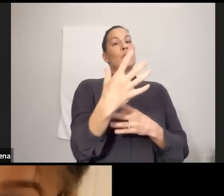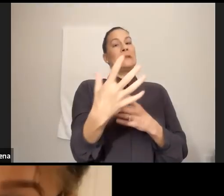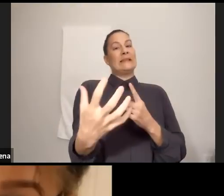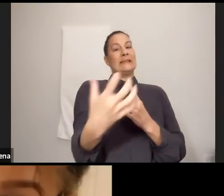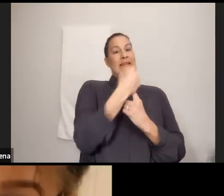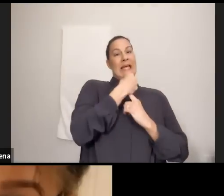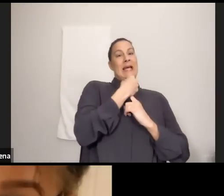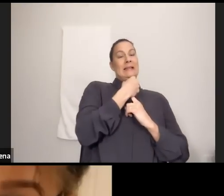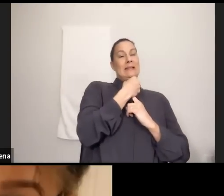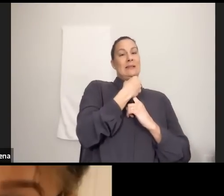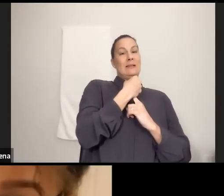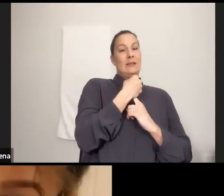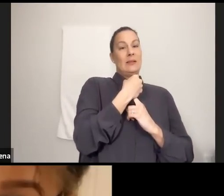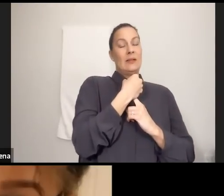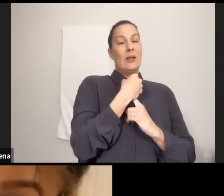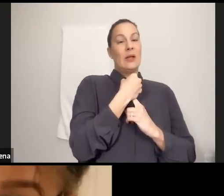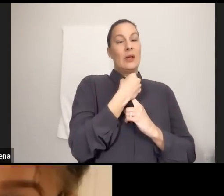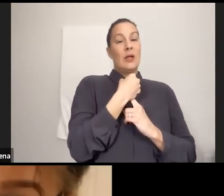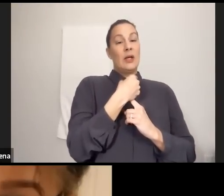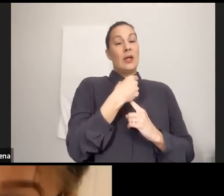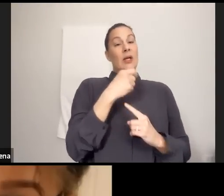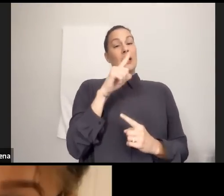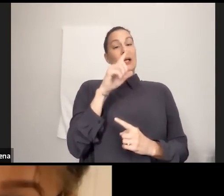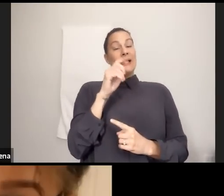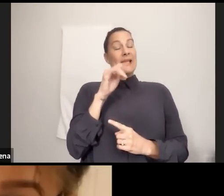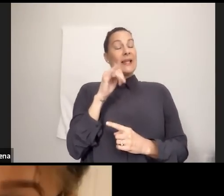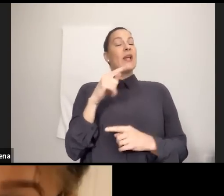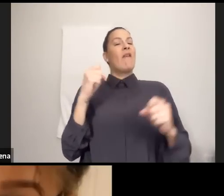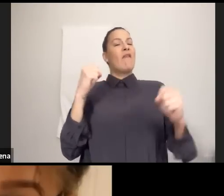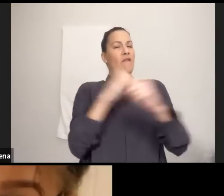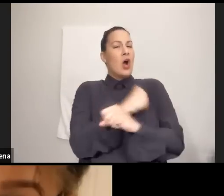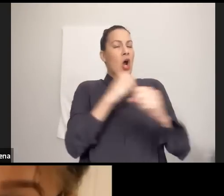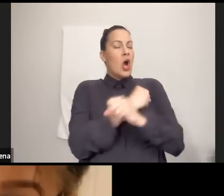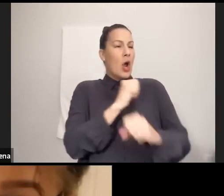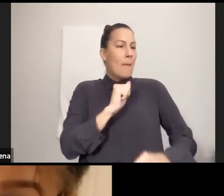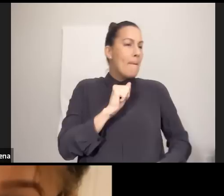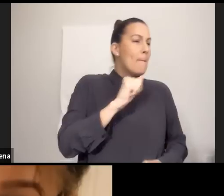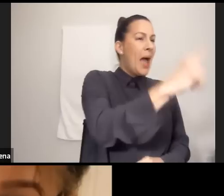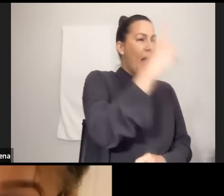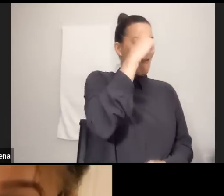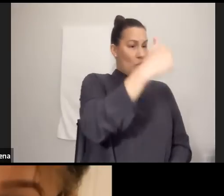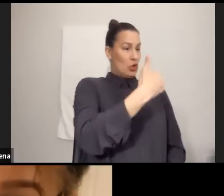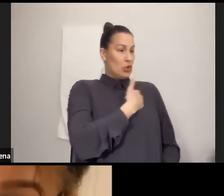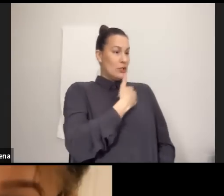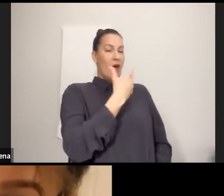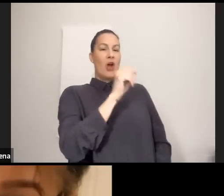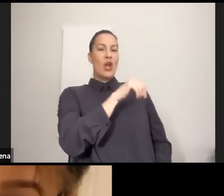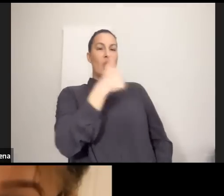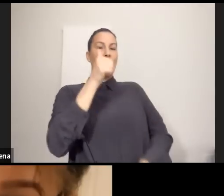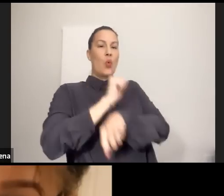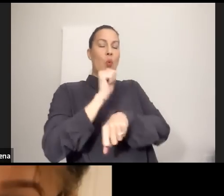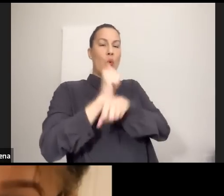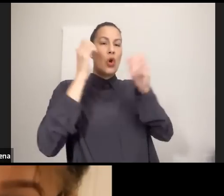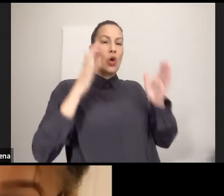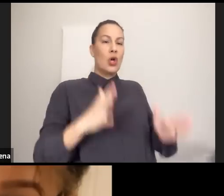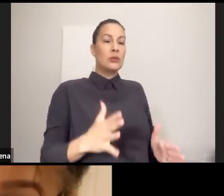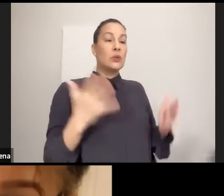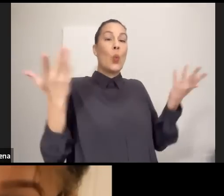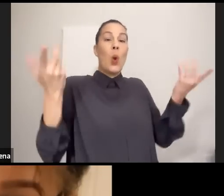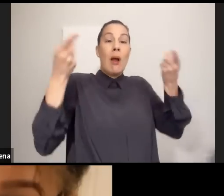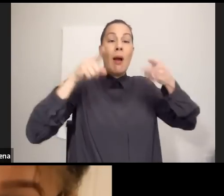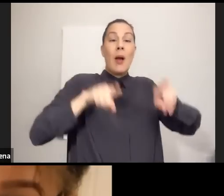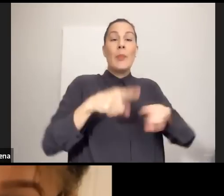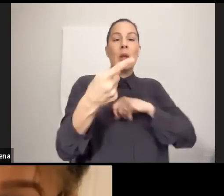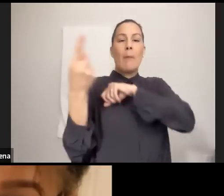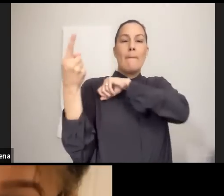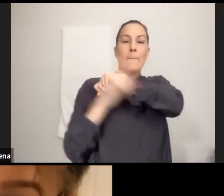back out of self-love and out of defense for her friend and fellow worker. She was punished for this, sentenced